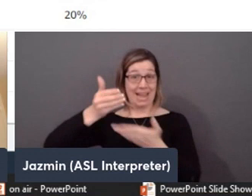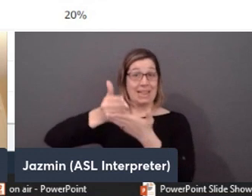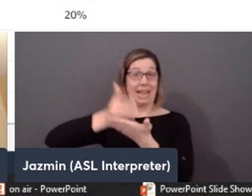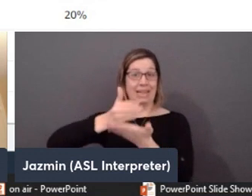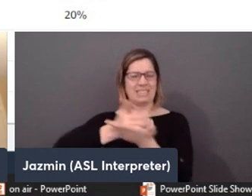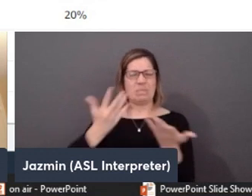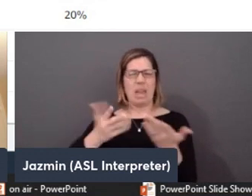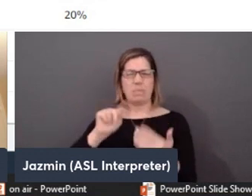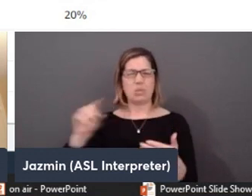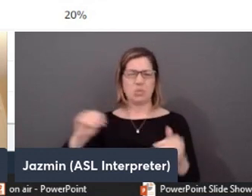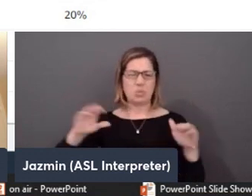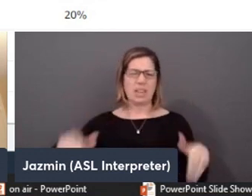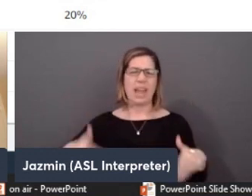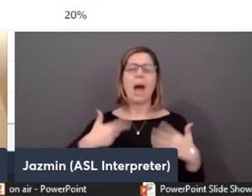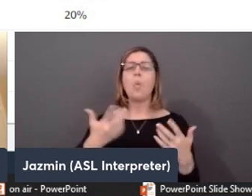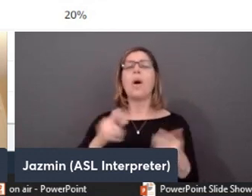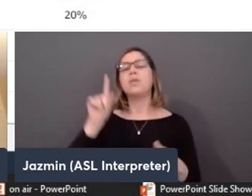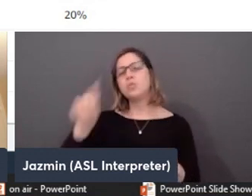So I wanted to ask,